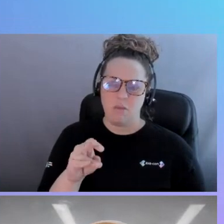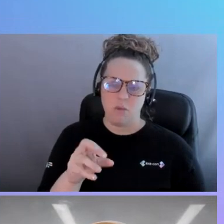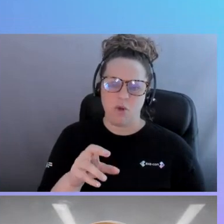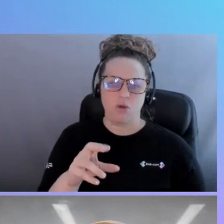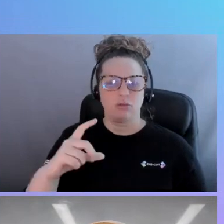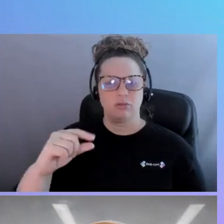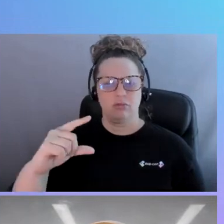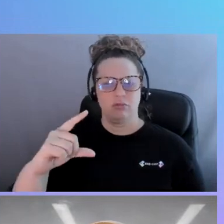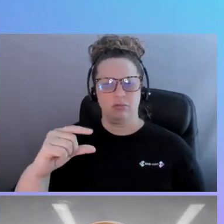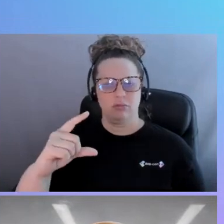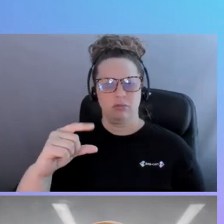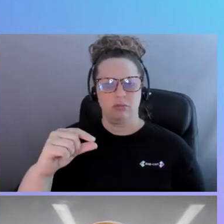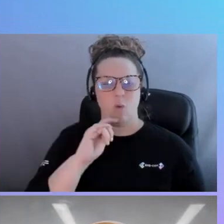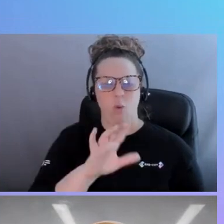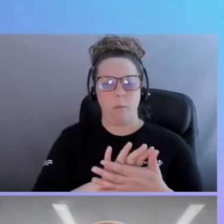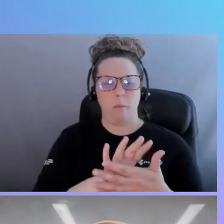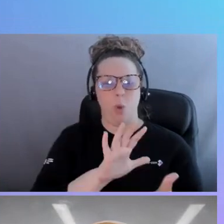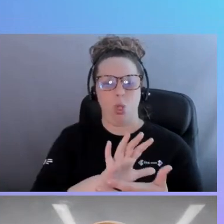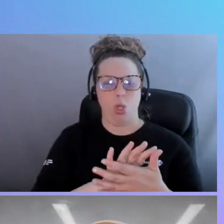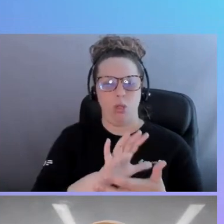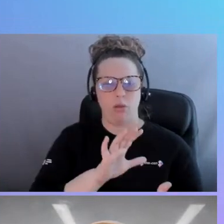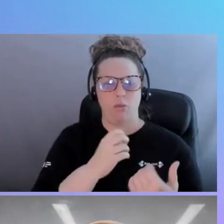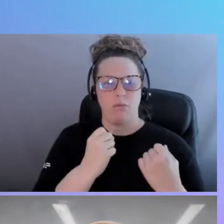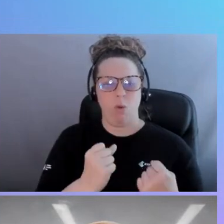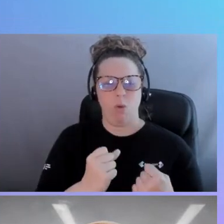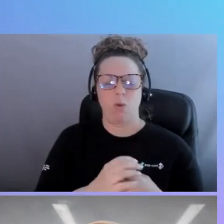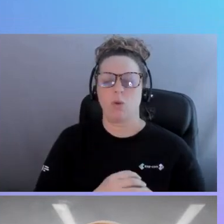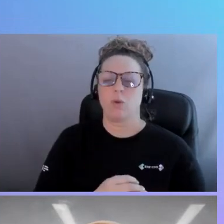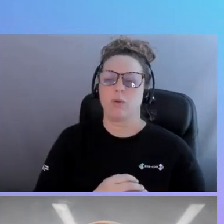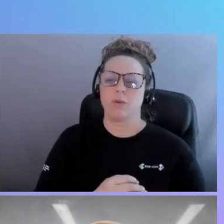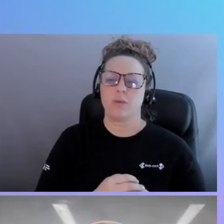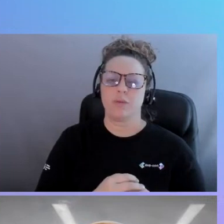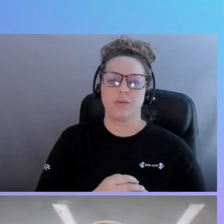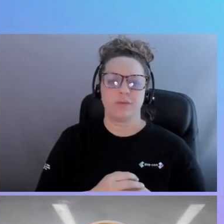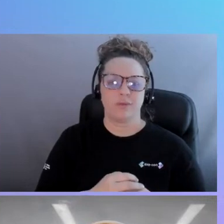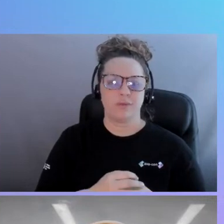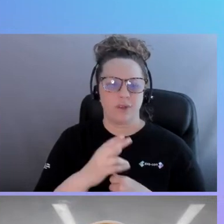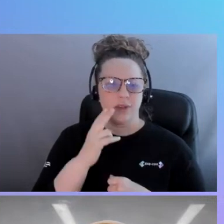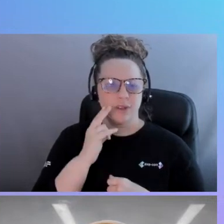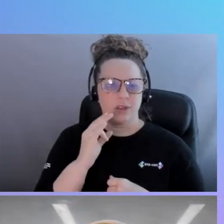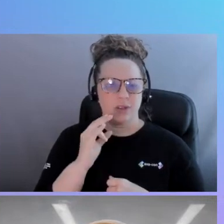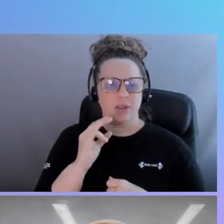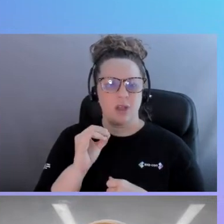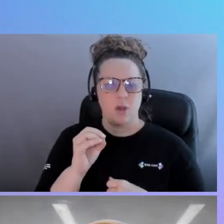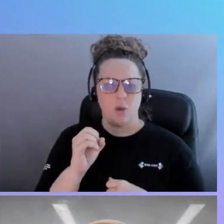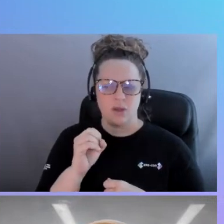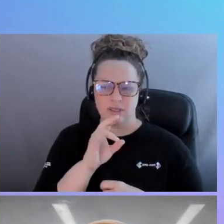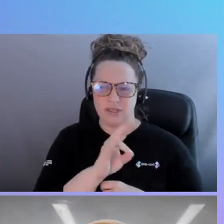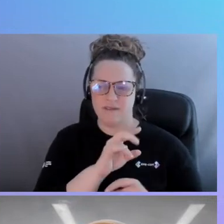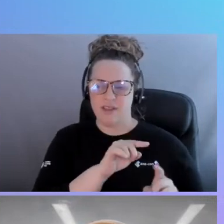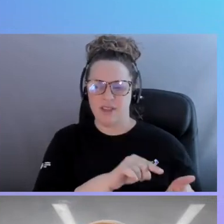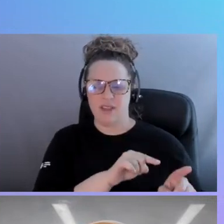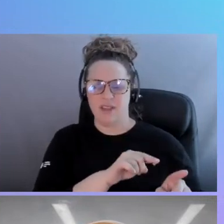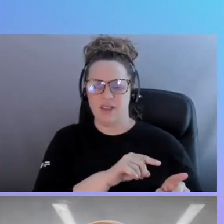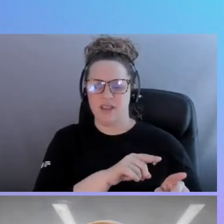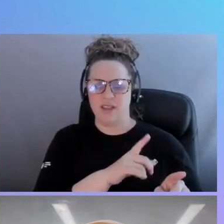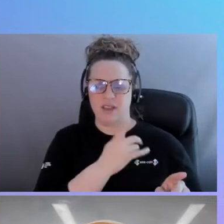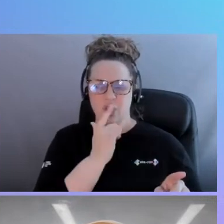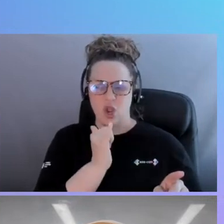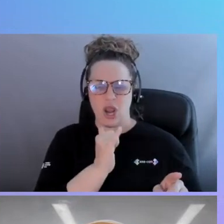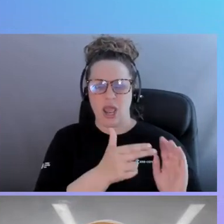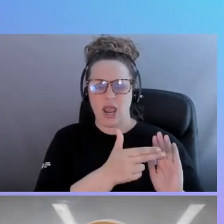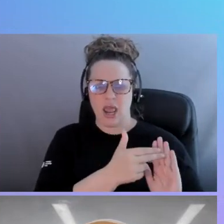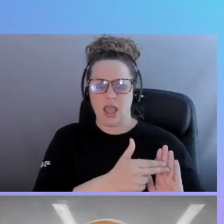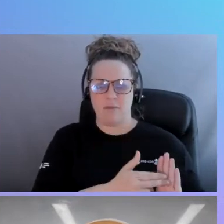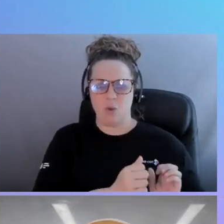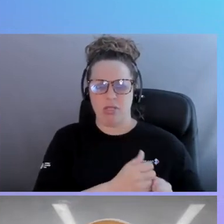larger text sizes, as we've seen, or the buttons in iOS 7 you just use like they look like labels